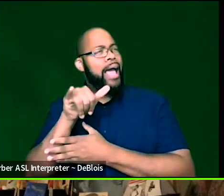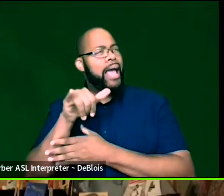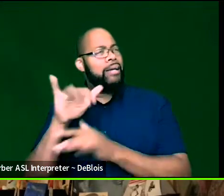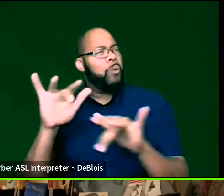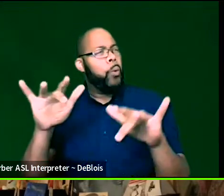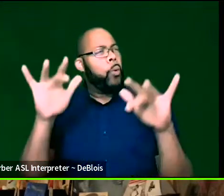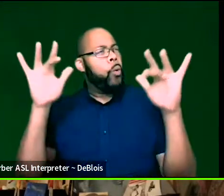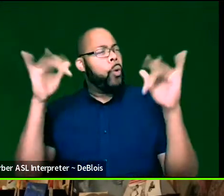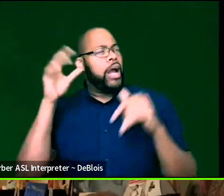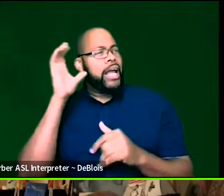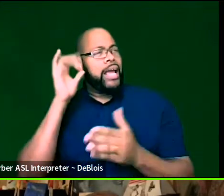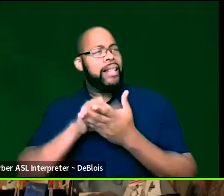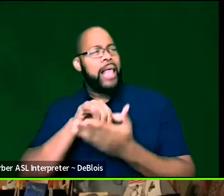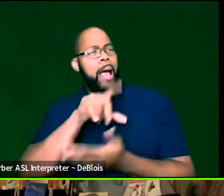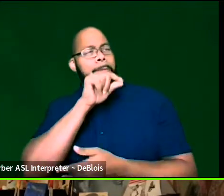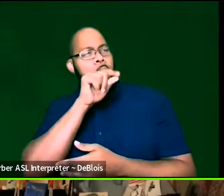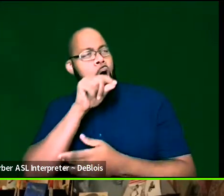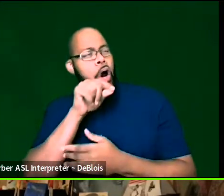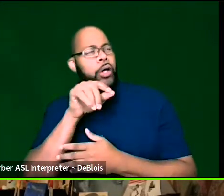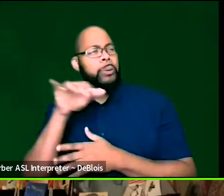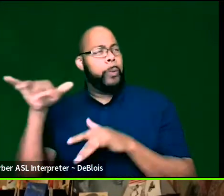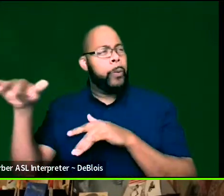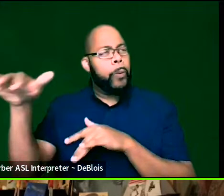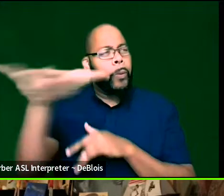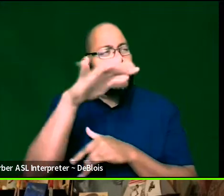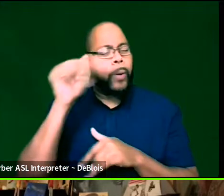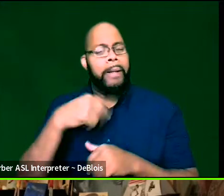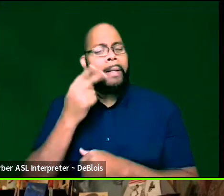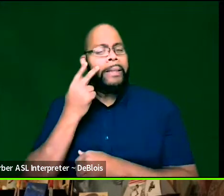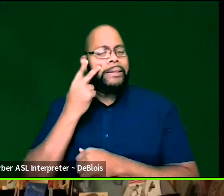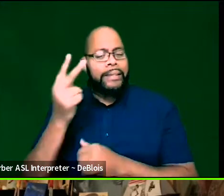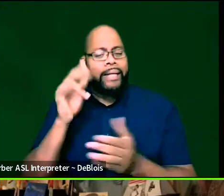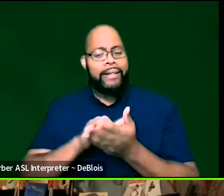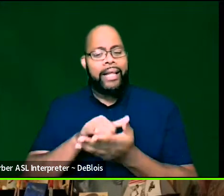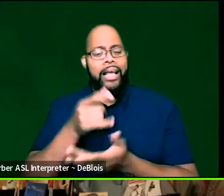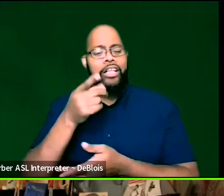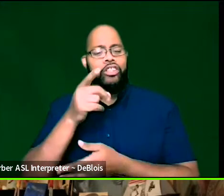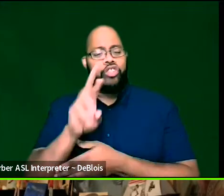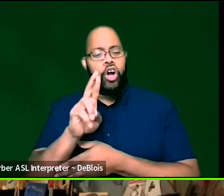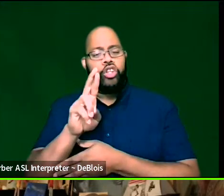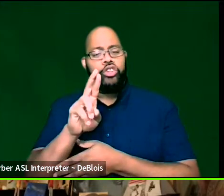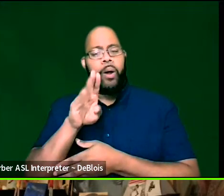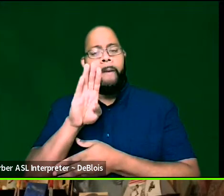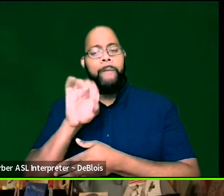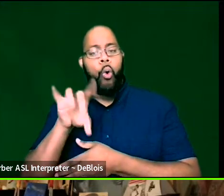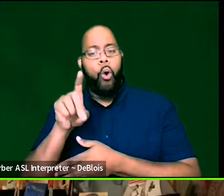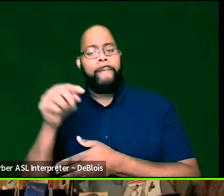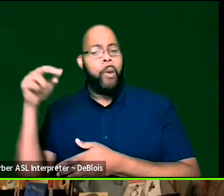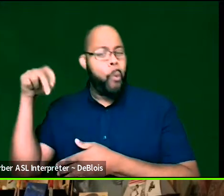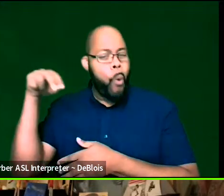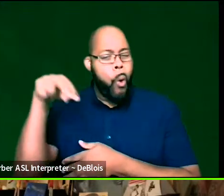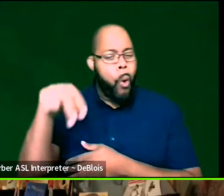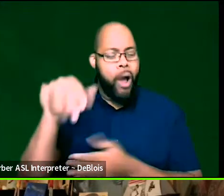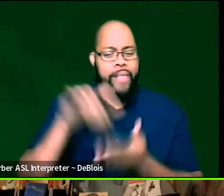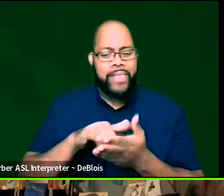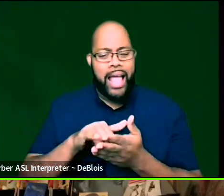I could hear the seagulls squawking, and I can see Dr. Kandis Boyd coming down the runway, which